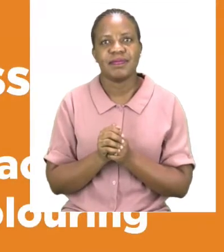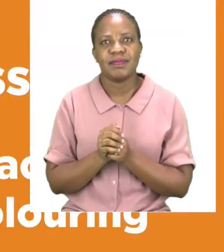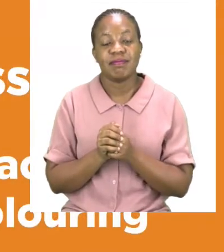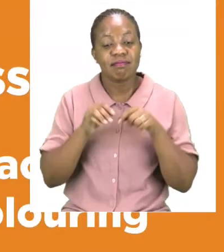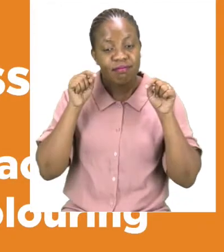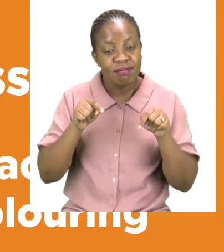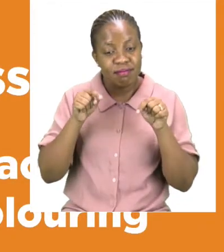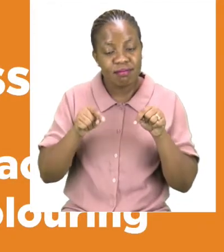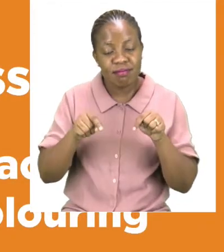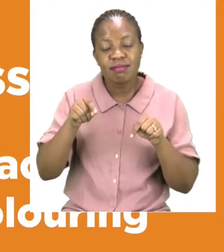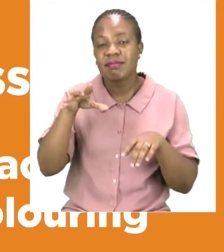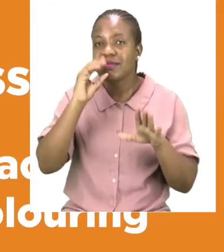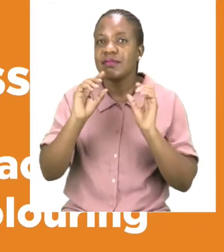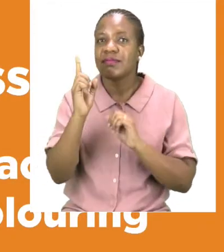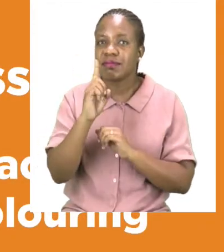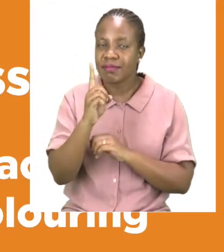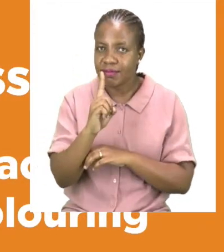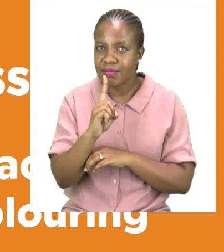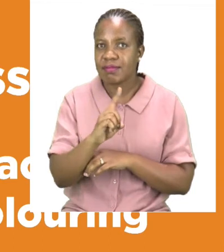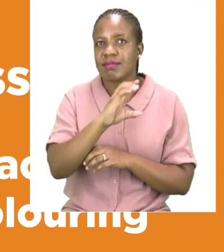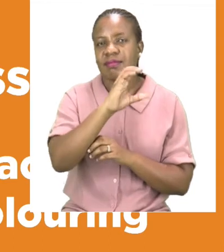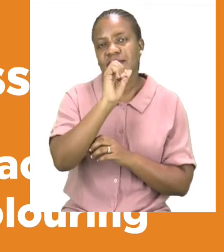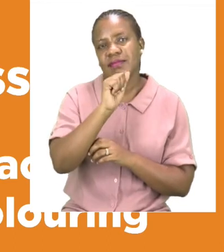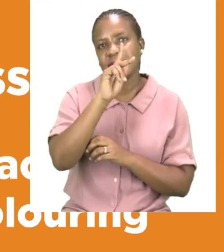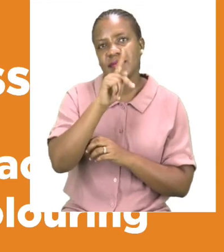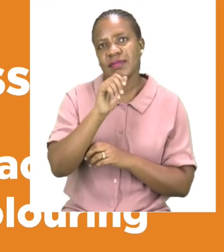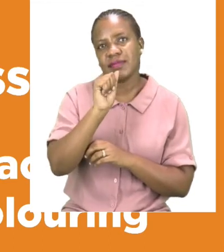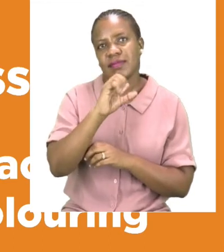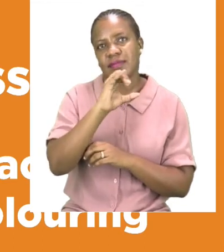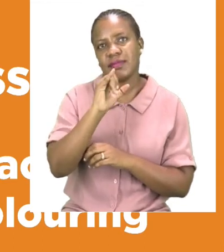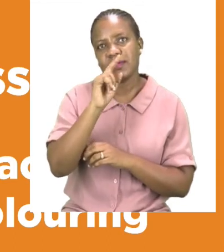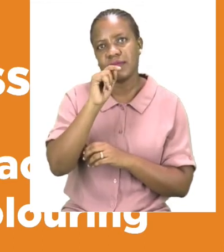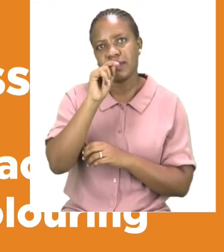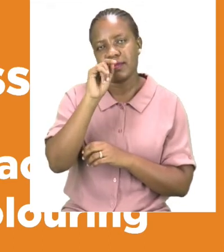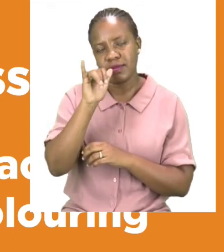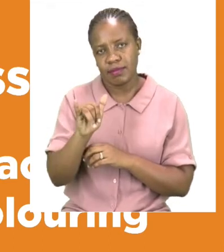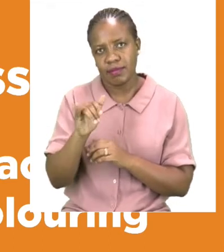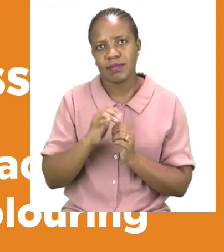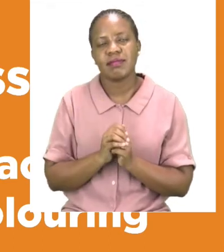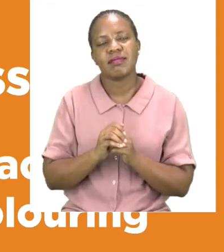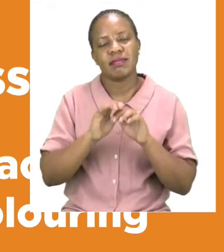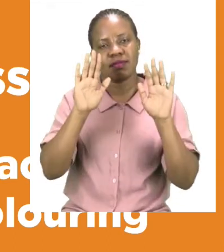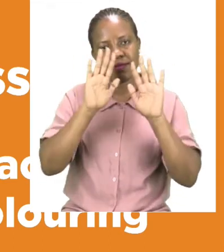today's lesson we are going to be doing capacity and coloring.